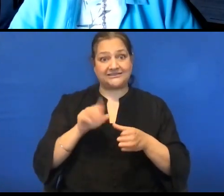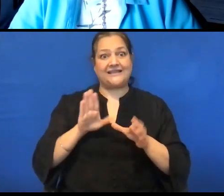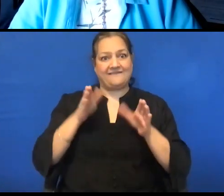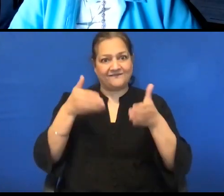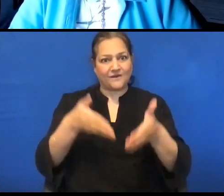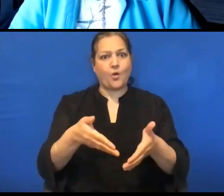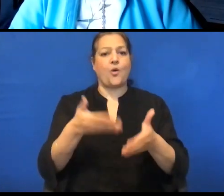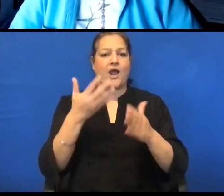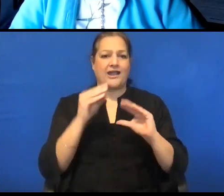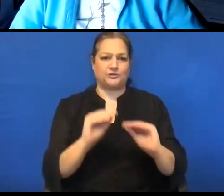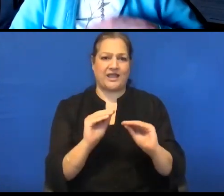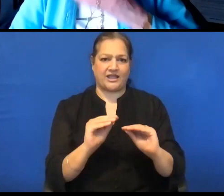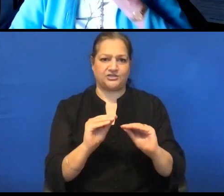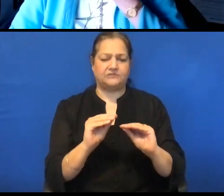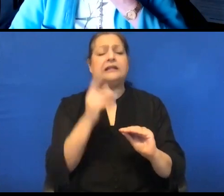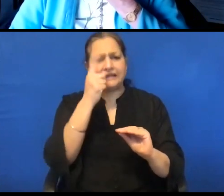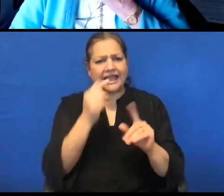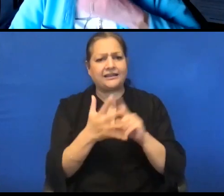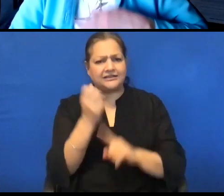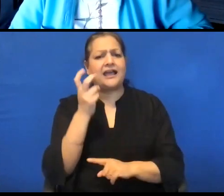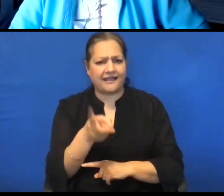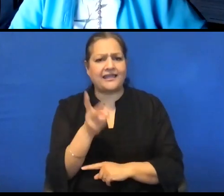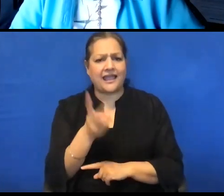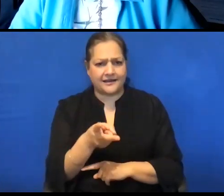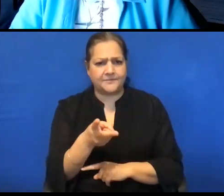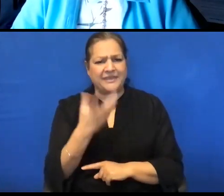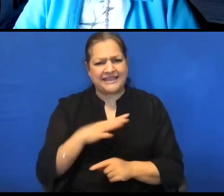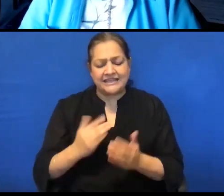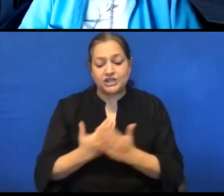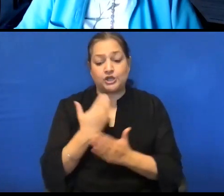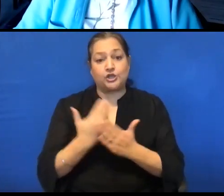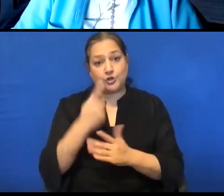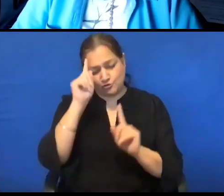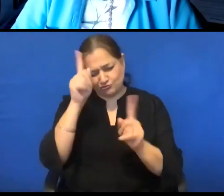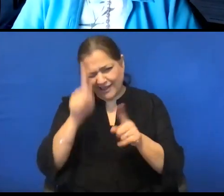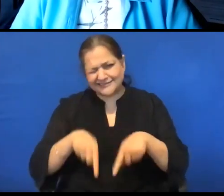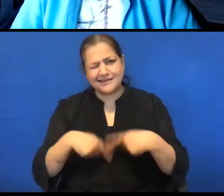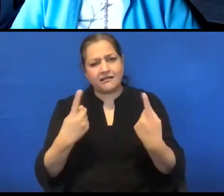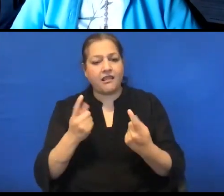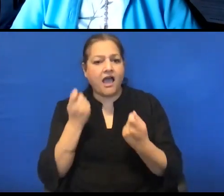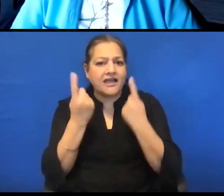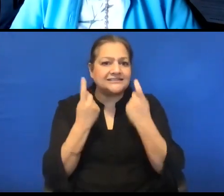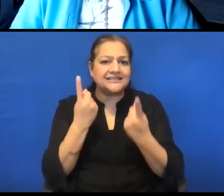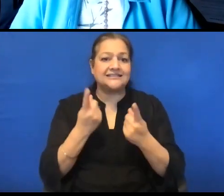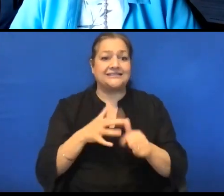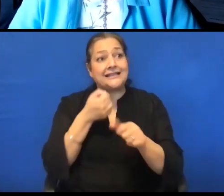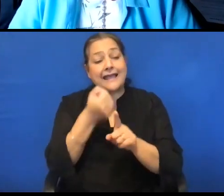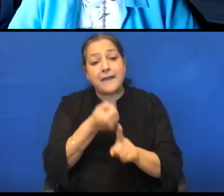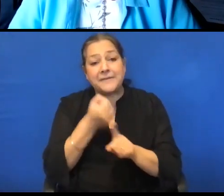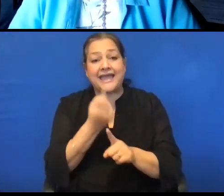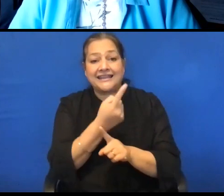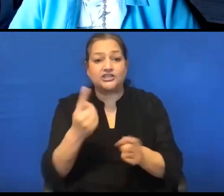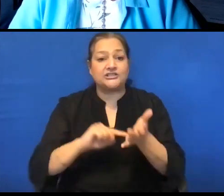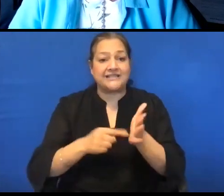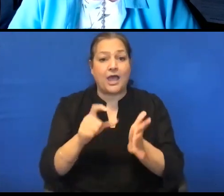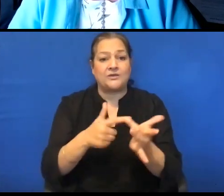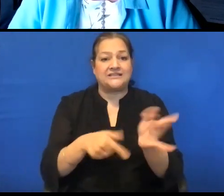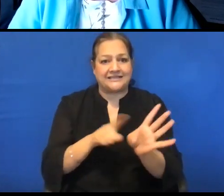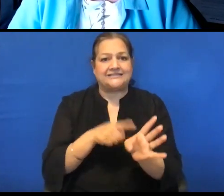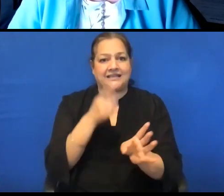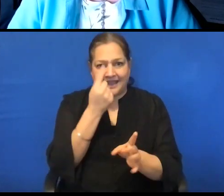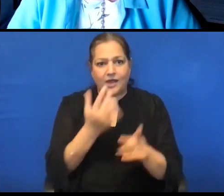again. Let's develop new radical ideas and campaign in every village, town and city so we win again on